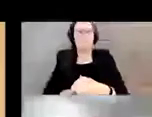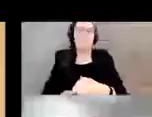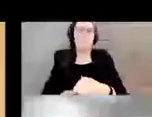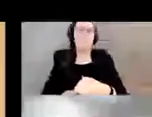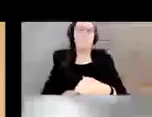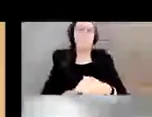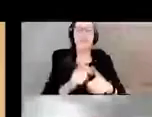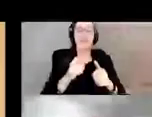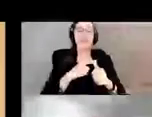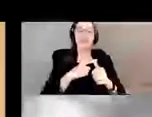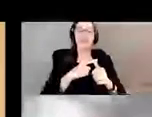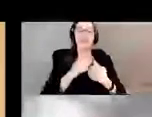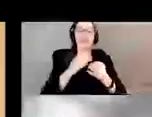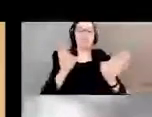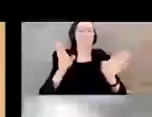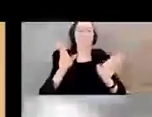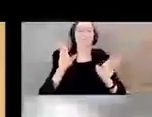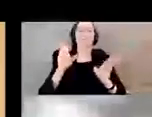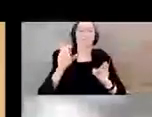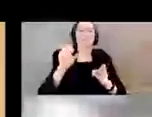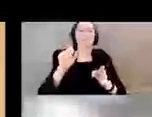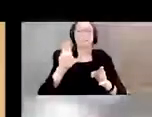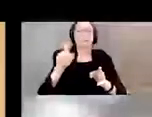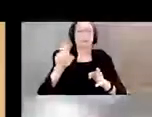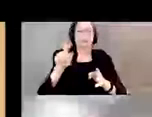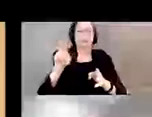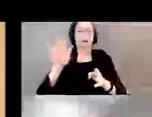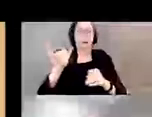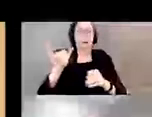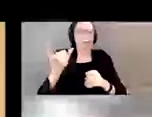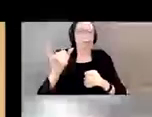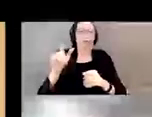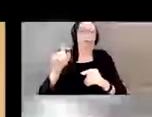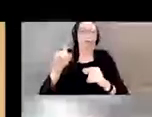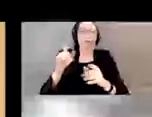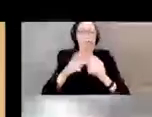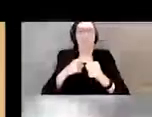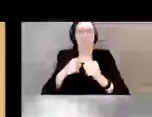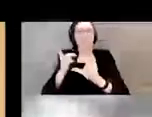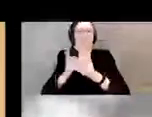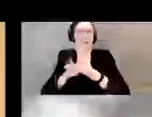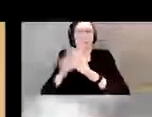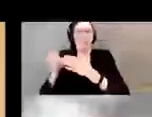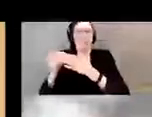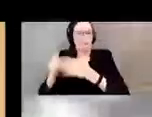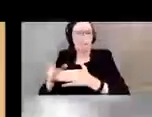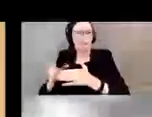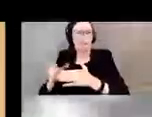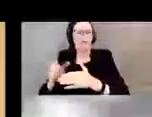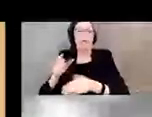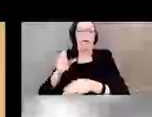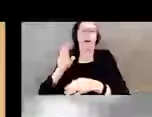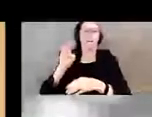The first general secretary of the Democratic Republic of Afghanistan, so the first communist leader of this new regime, Mir Mohammad